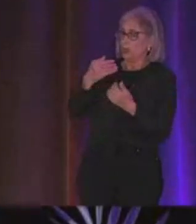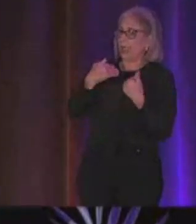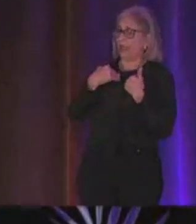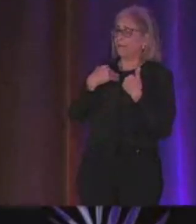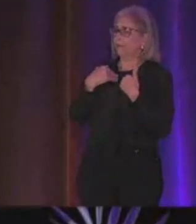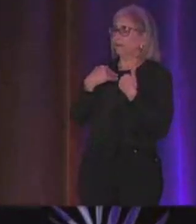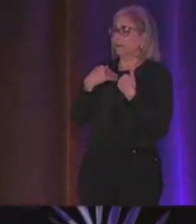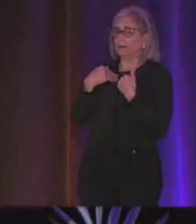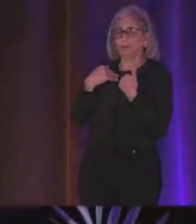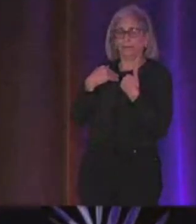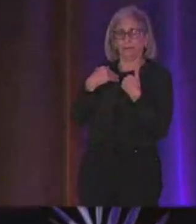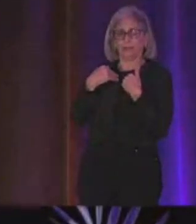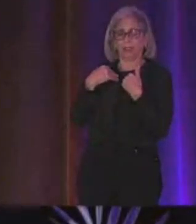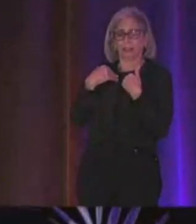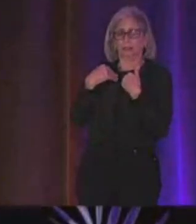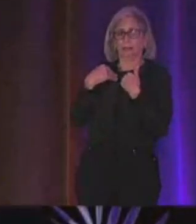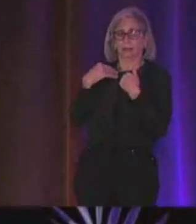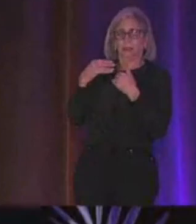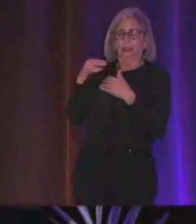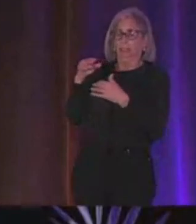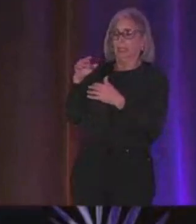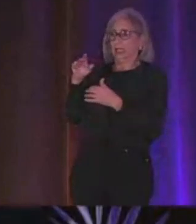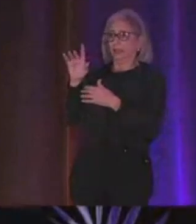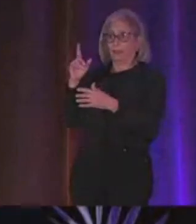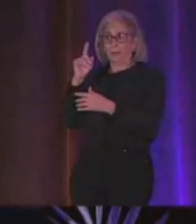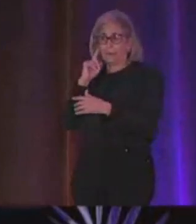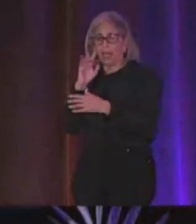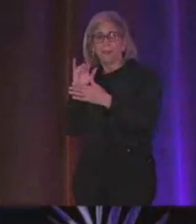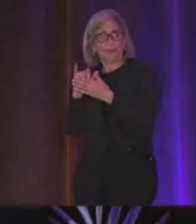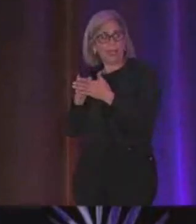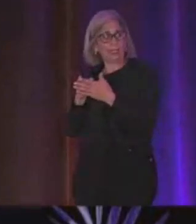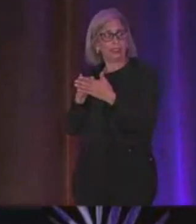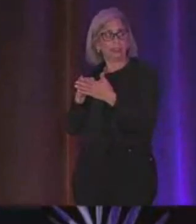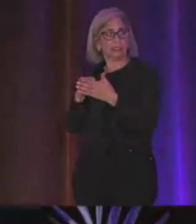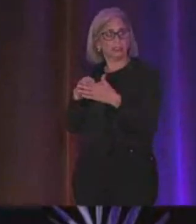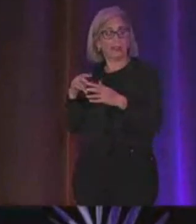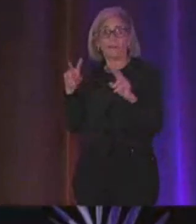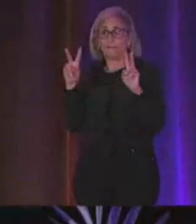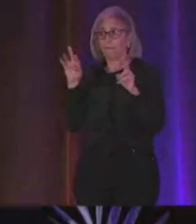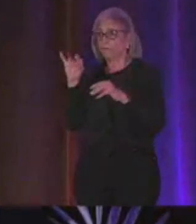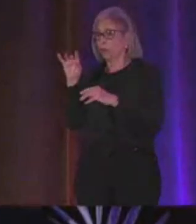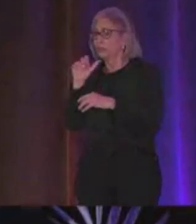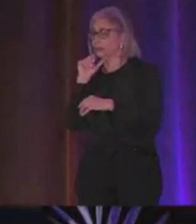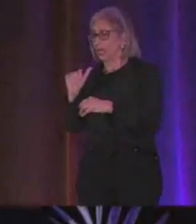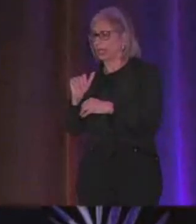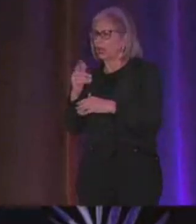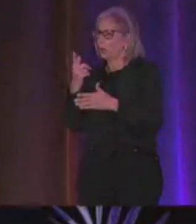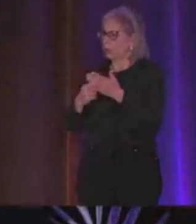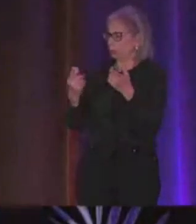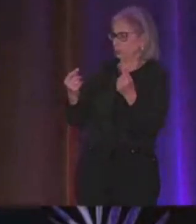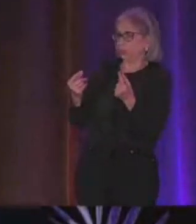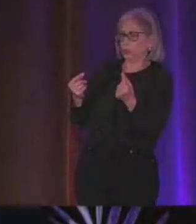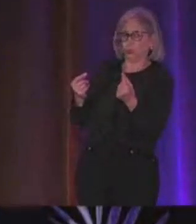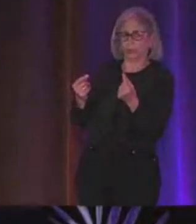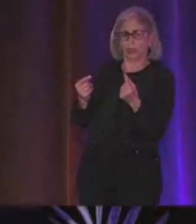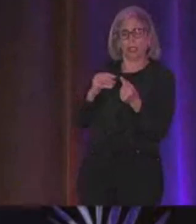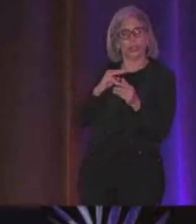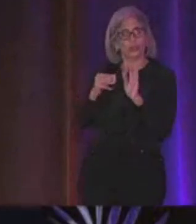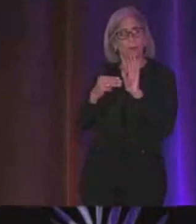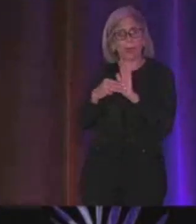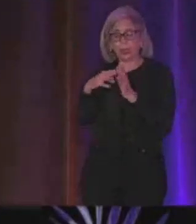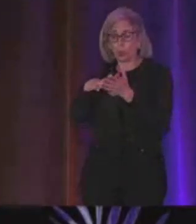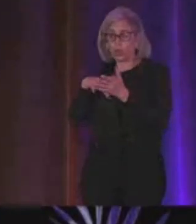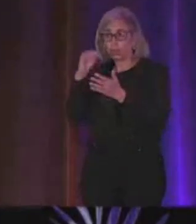labeled emails data set, and you need to determine whether the email is a spam versus not. So what you will do, your model will learn